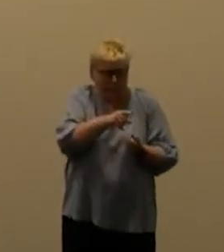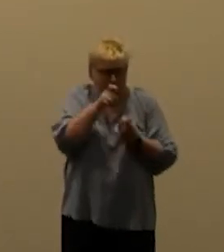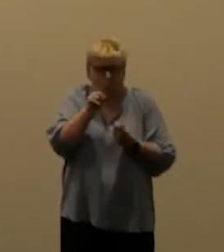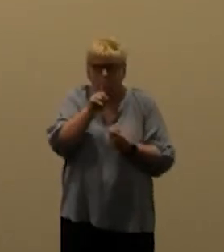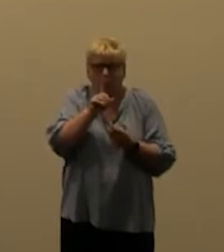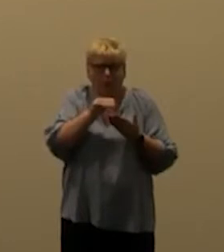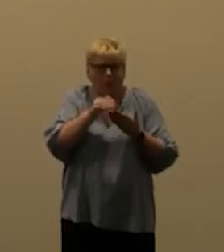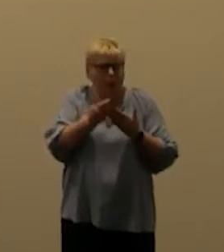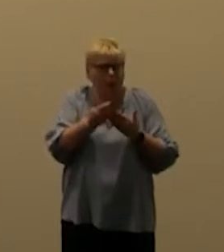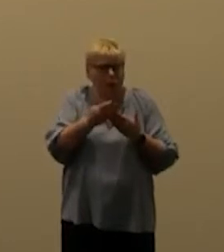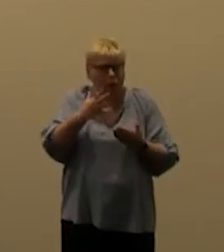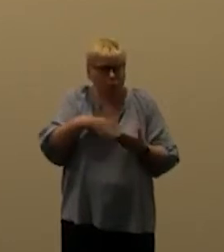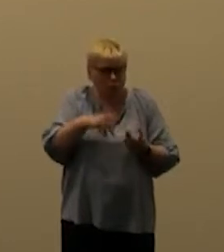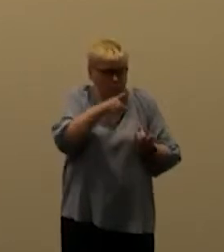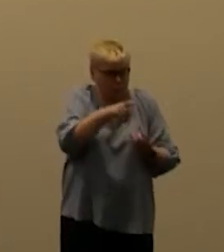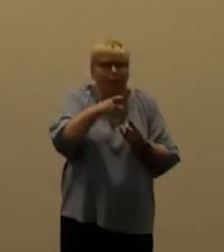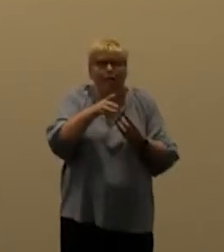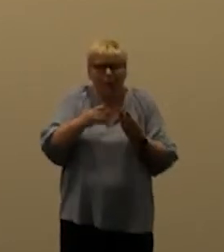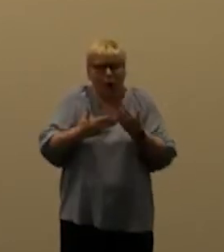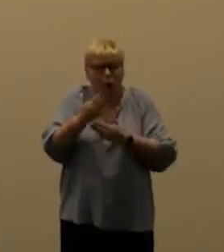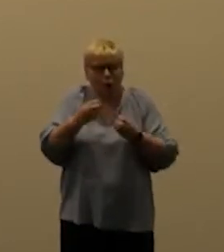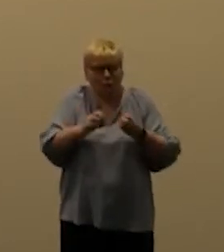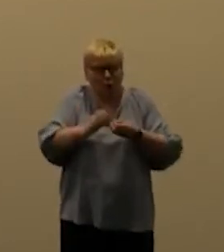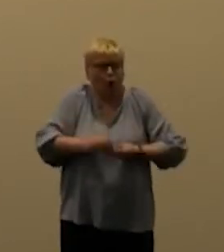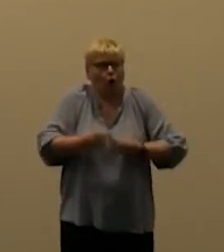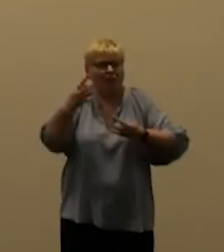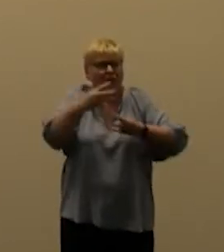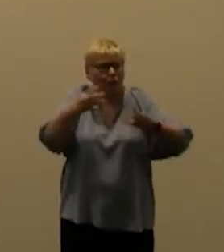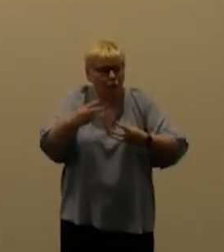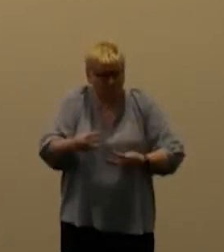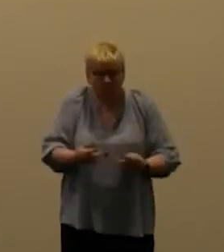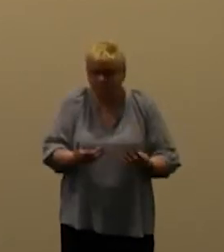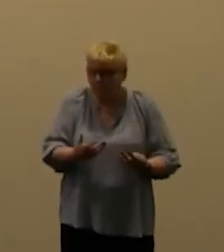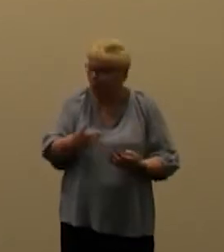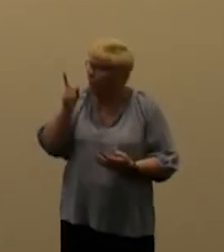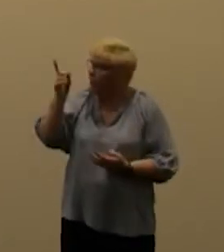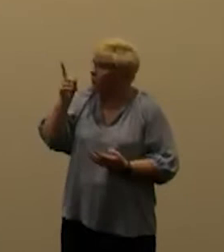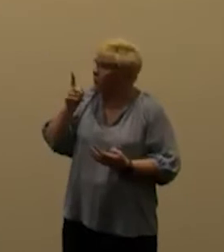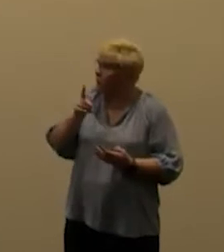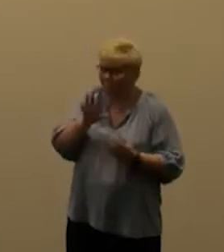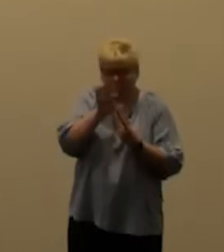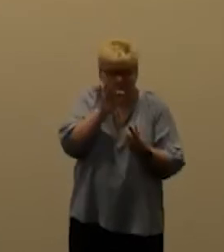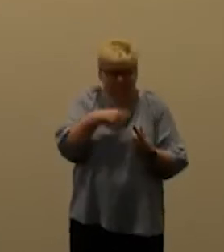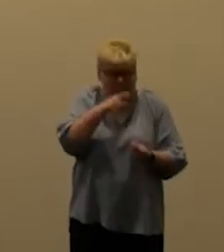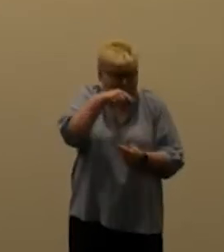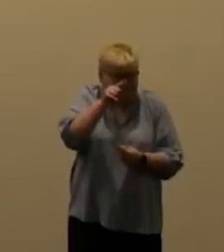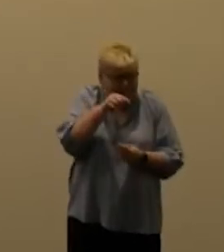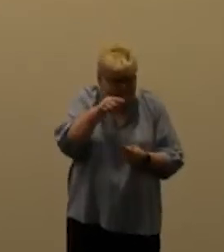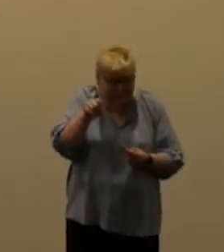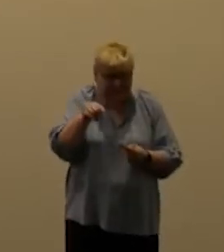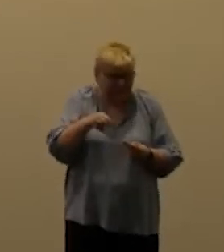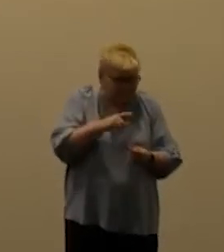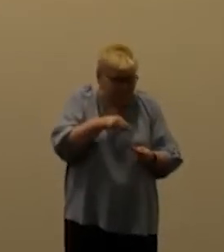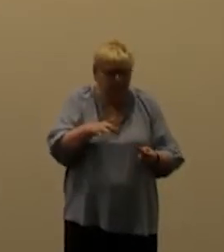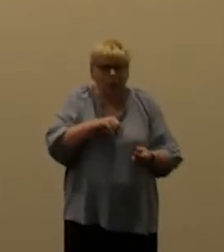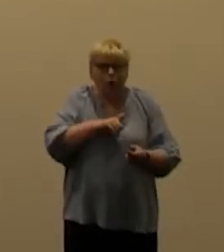of our 365 tenant and dump out the configuration. So you can see here we've got Azure AD, for example. I've ticked a few boxes because I just want to extract the